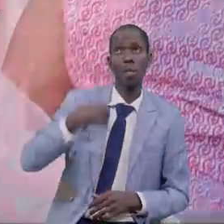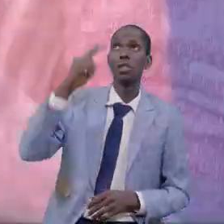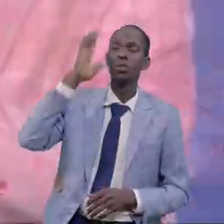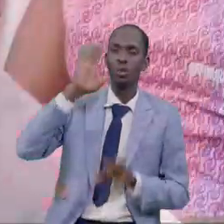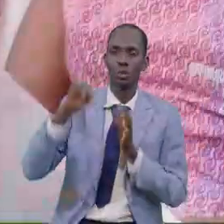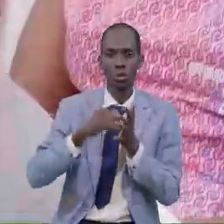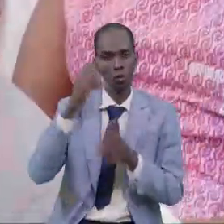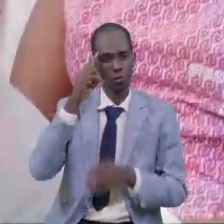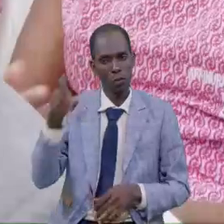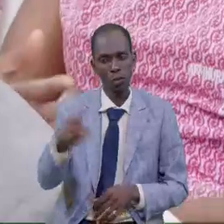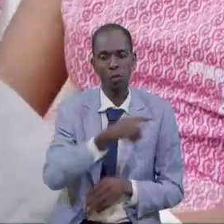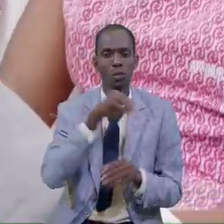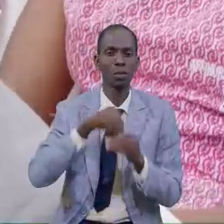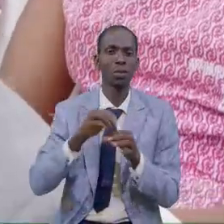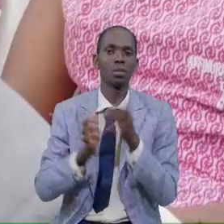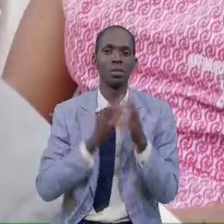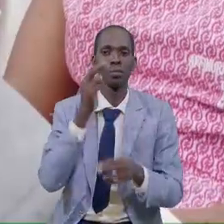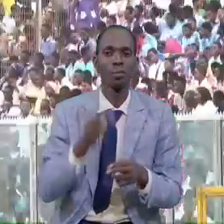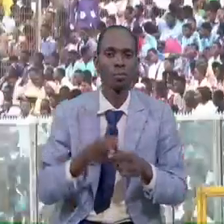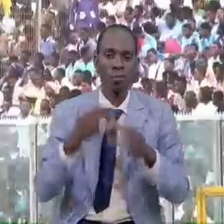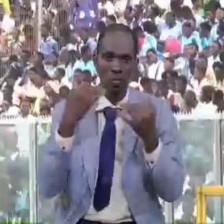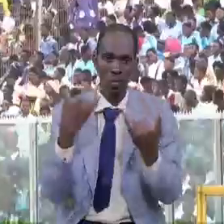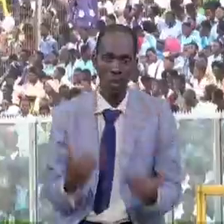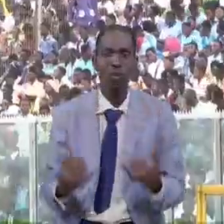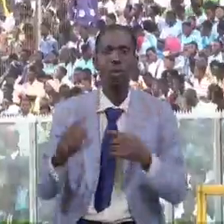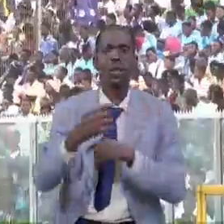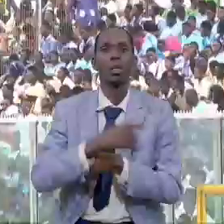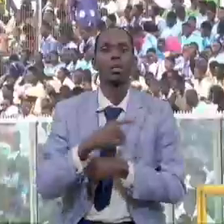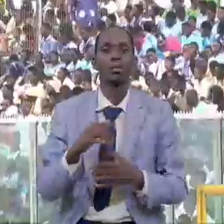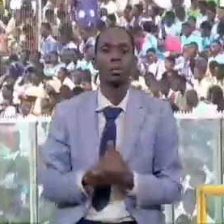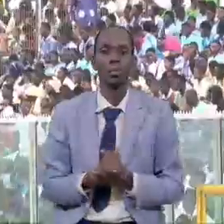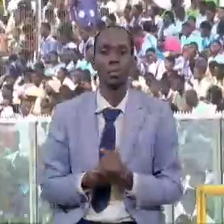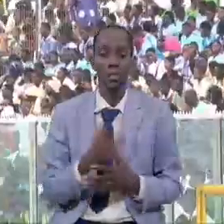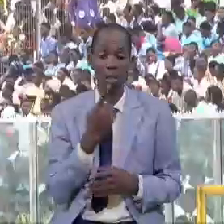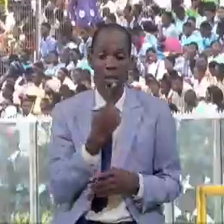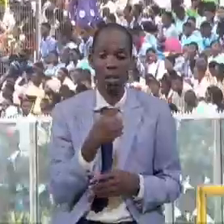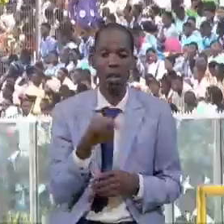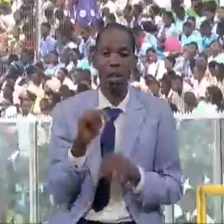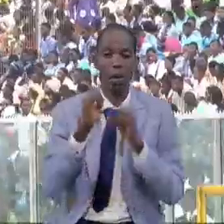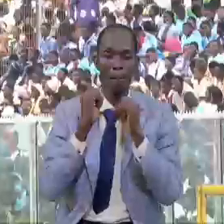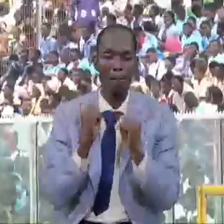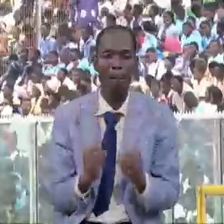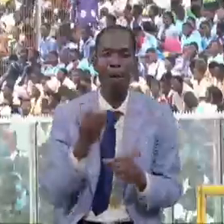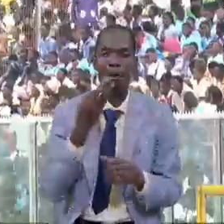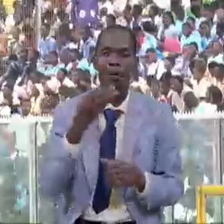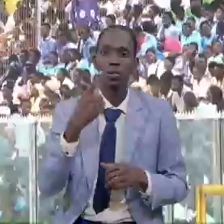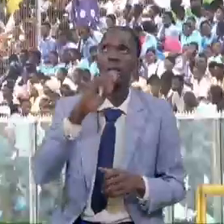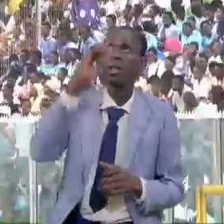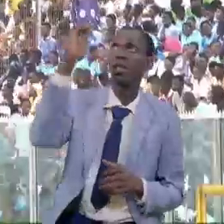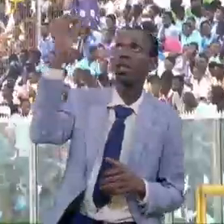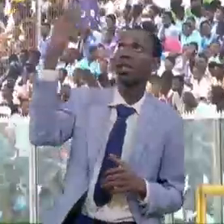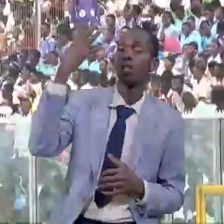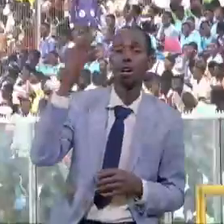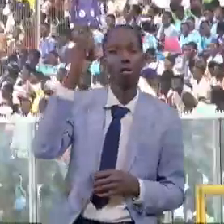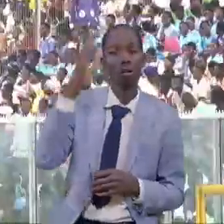Today, I said today, the power of the grace of God will come into your